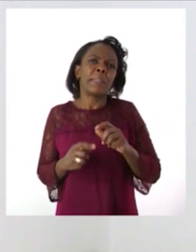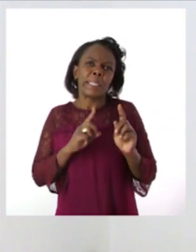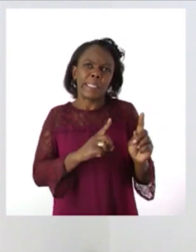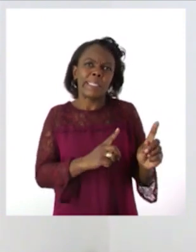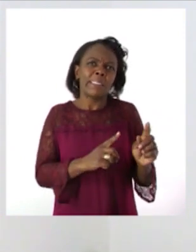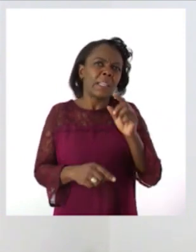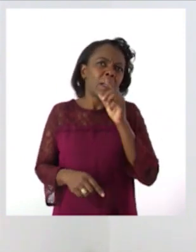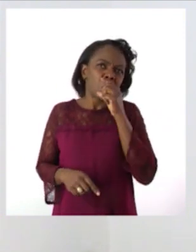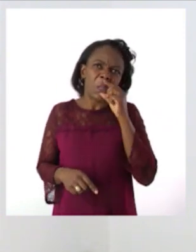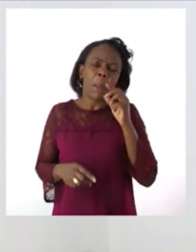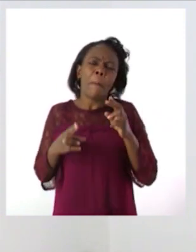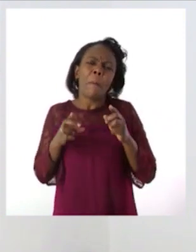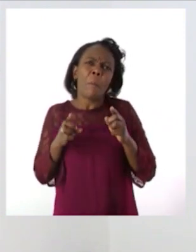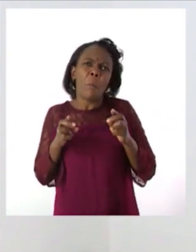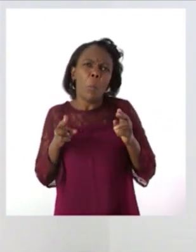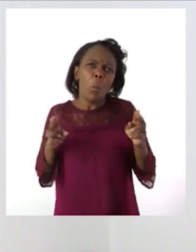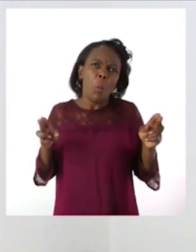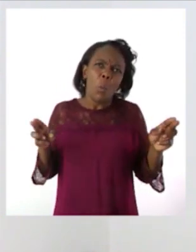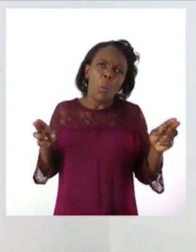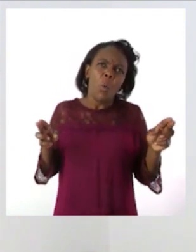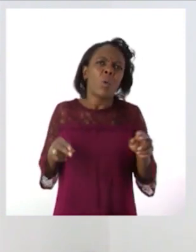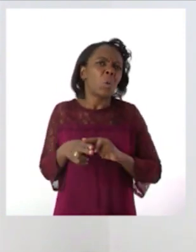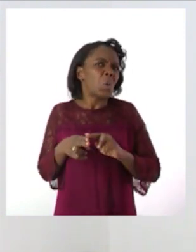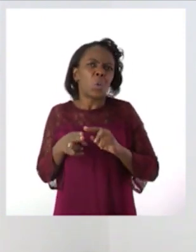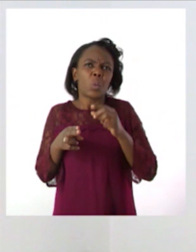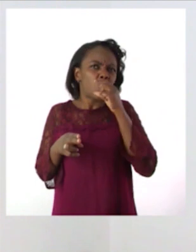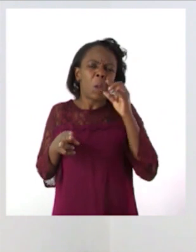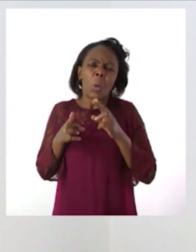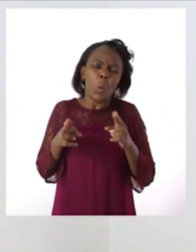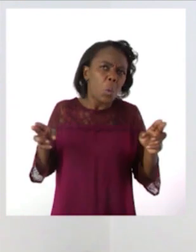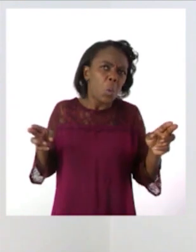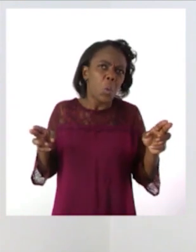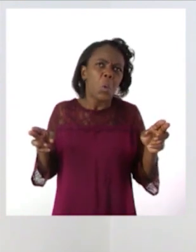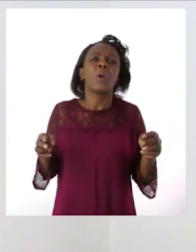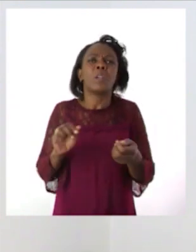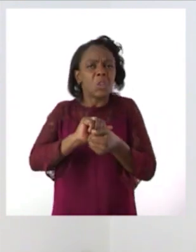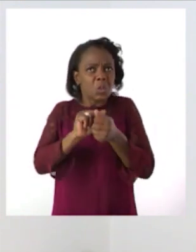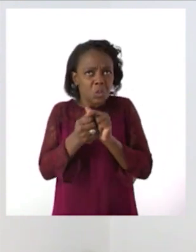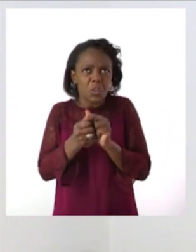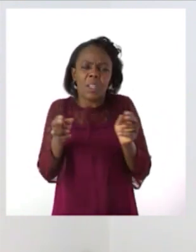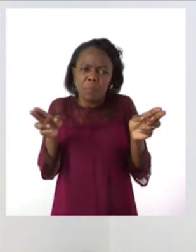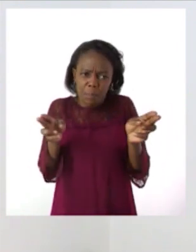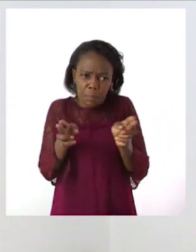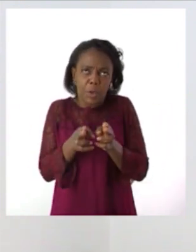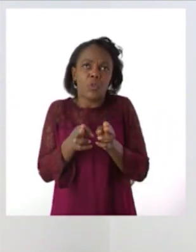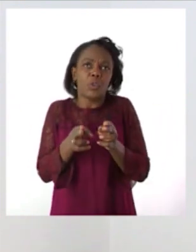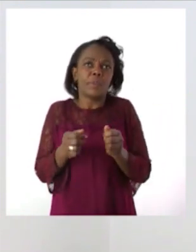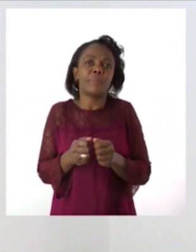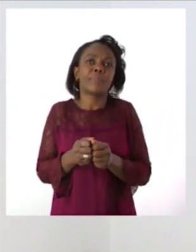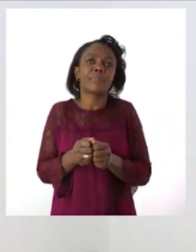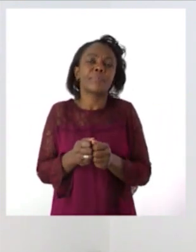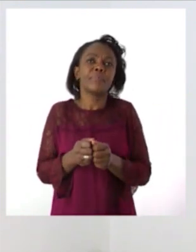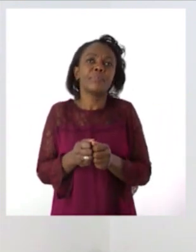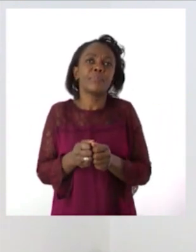Mudabeti, Mudabeti all the time. I don't want to use that. Therefore, I'm going to do what? I'm going to replace my name with a certain word. That word will be very